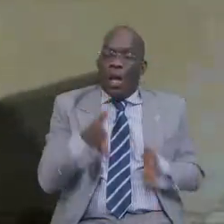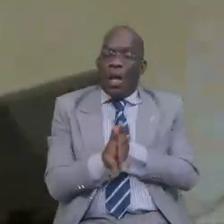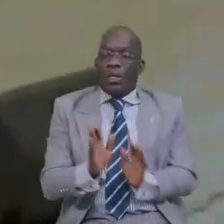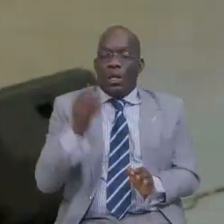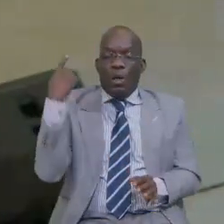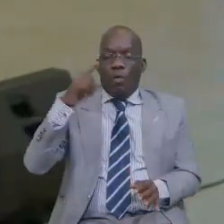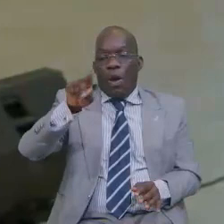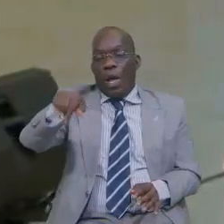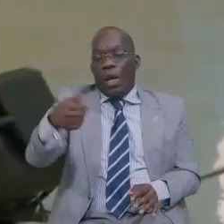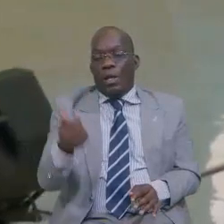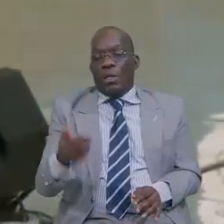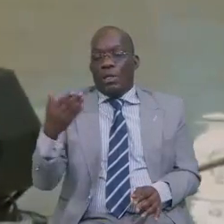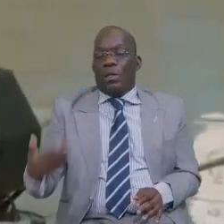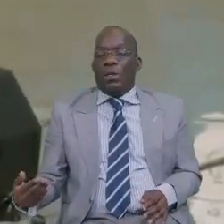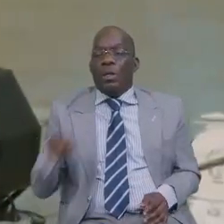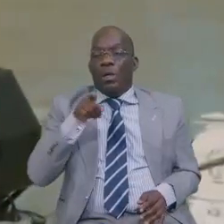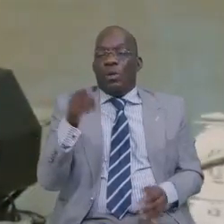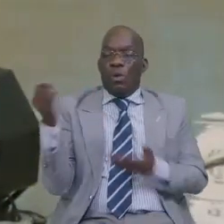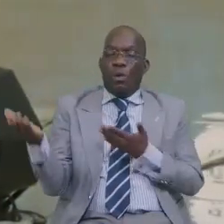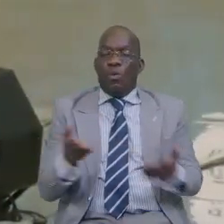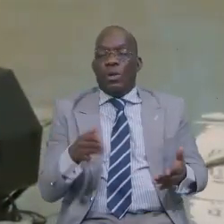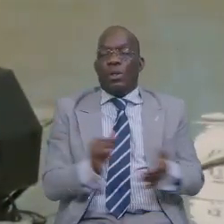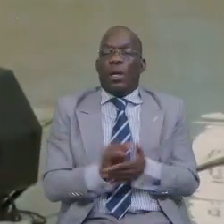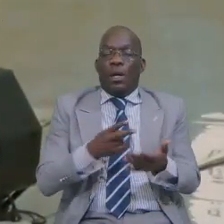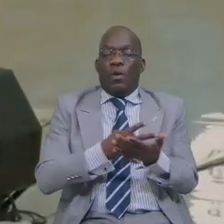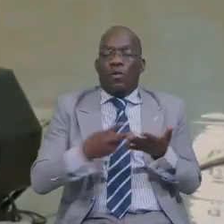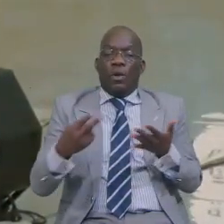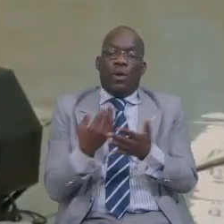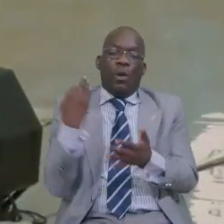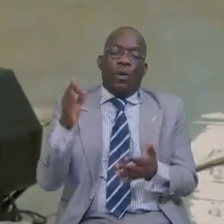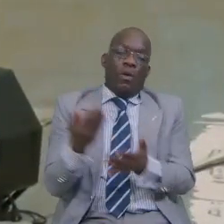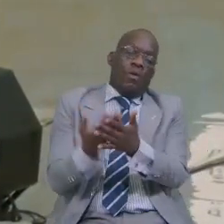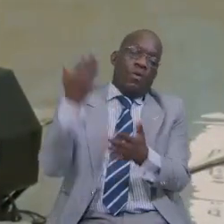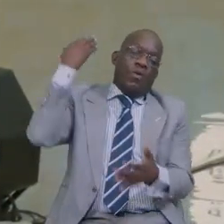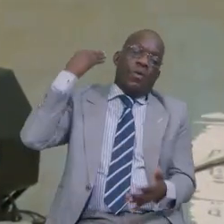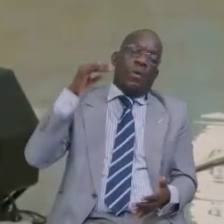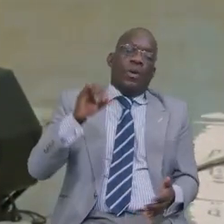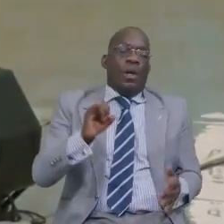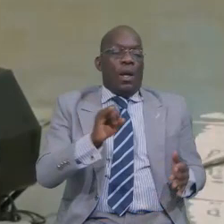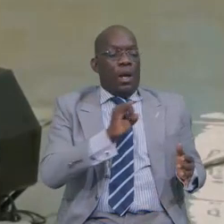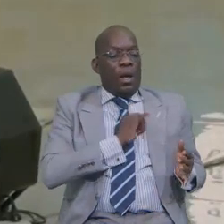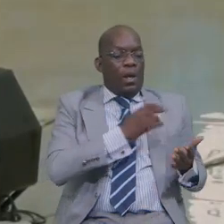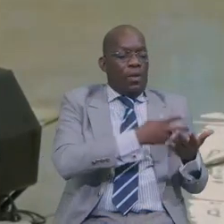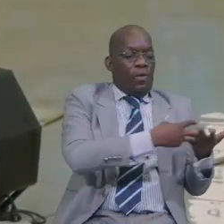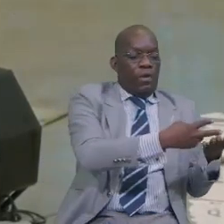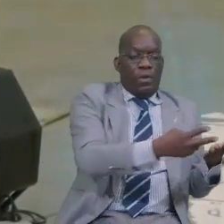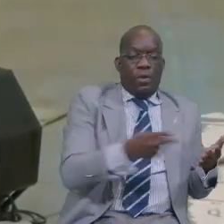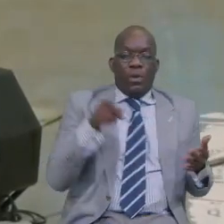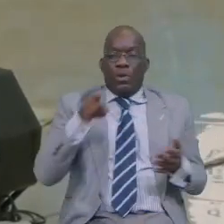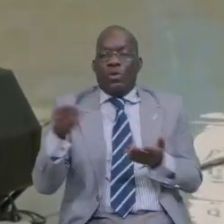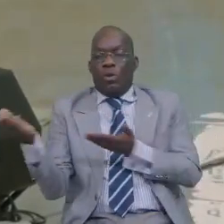thing, you bring that failure of the past, I failed, and then you bring it to